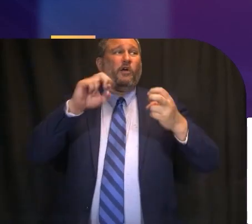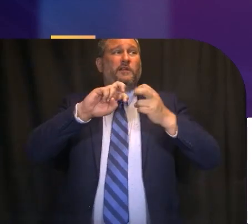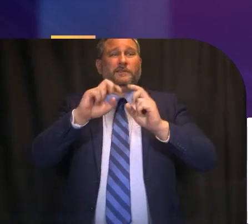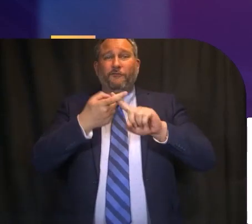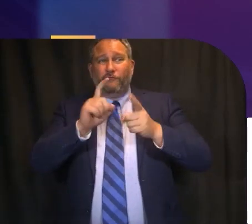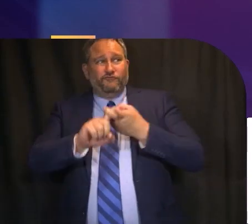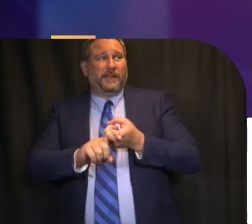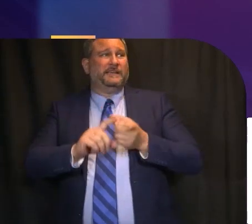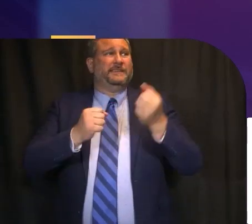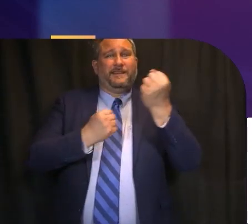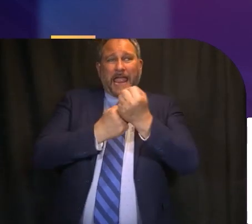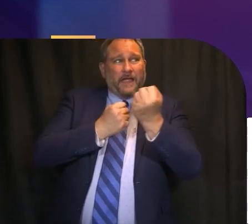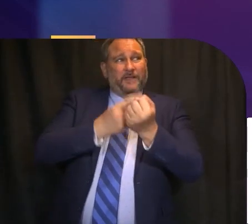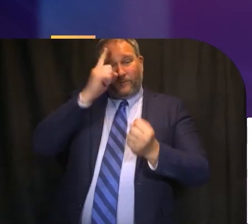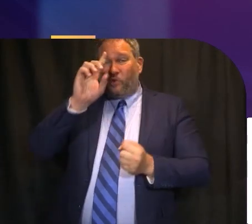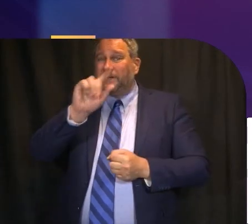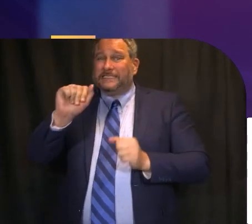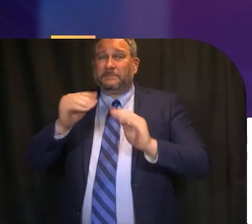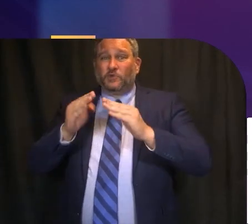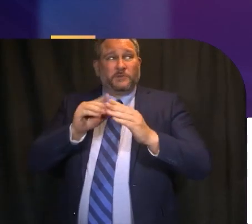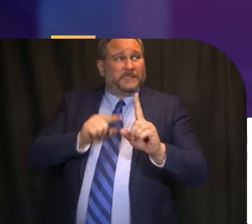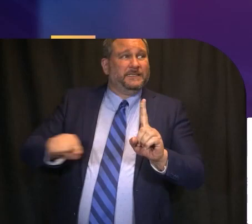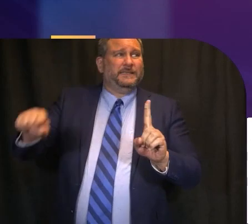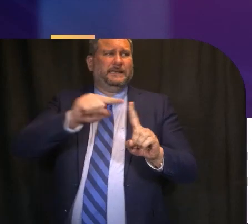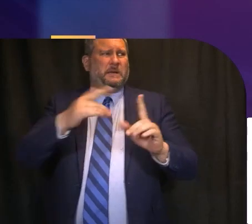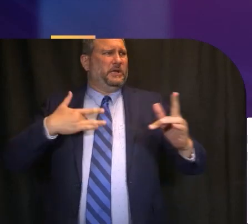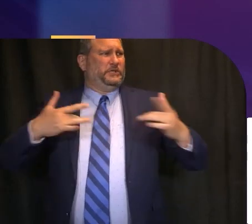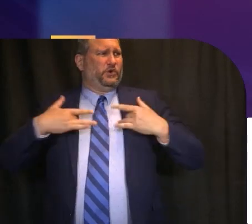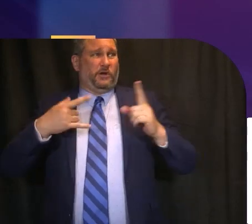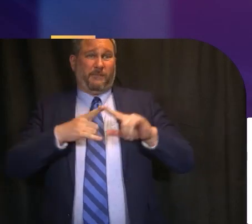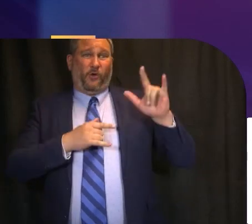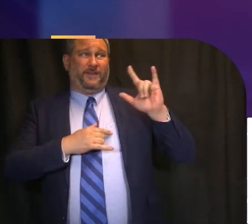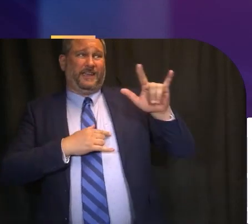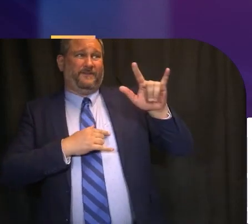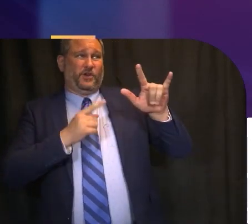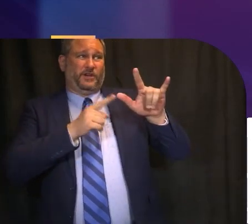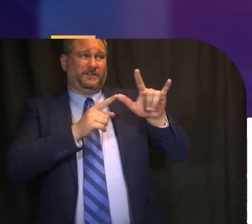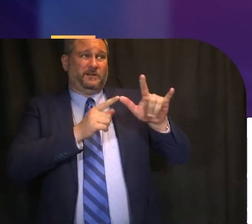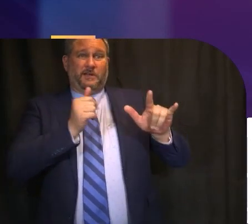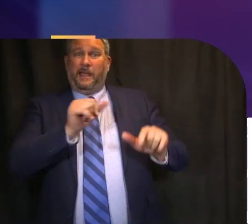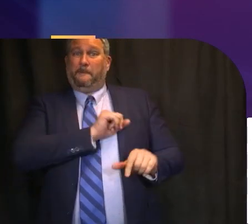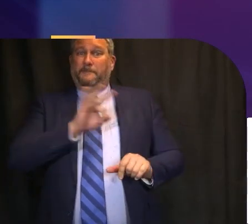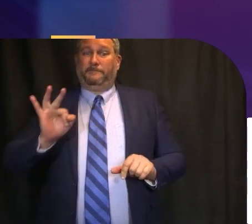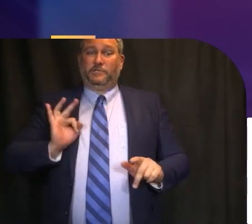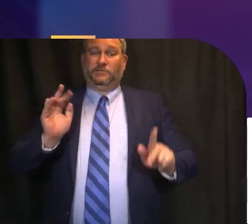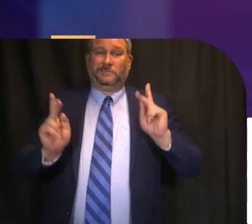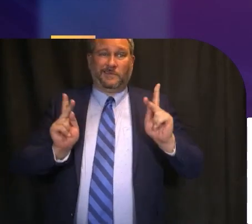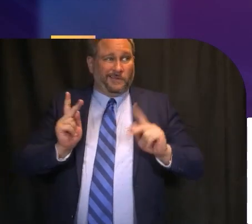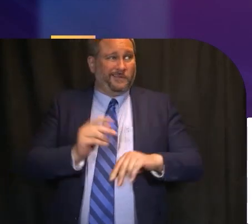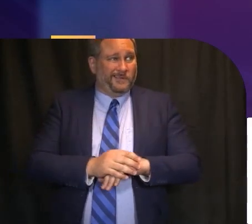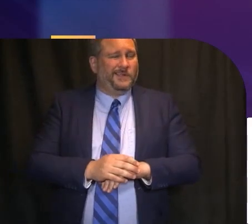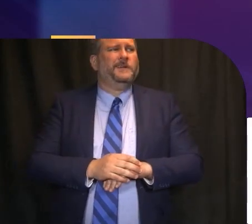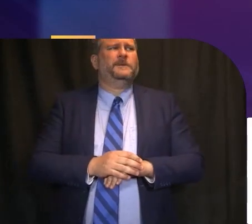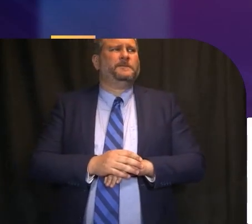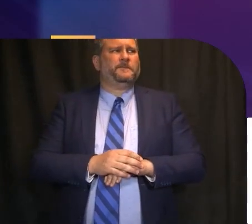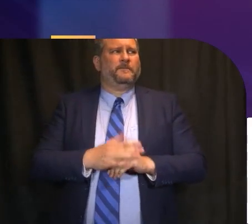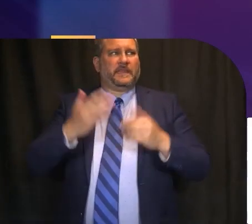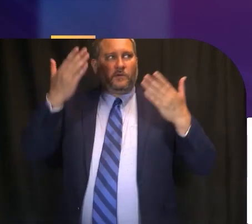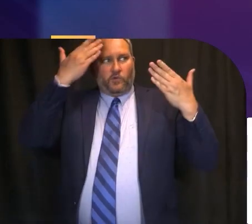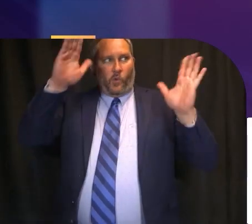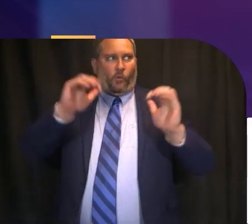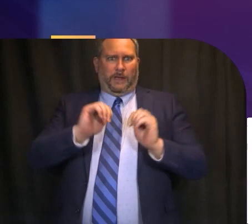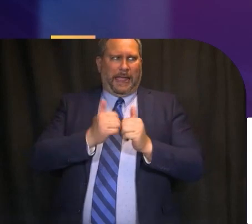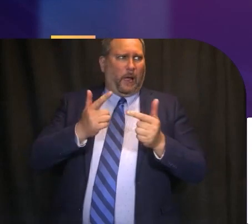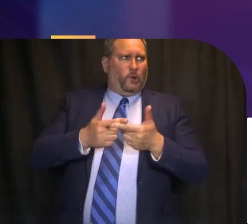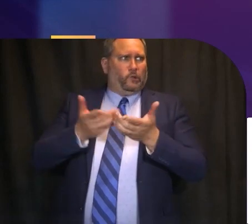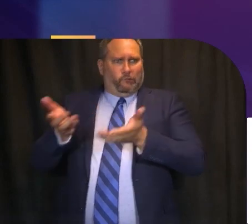airline personnel who handle wheelchairs or physically lift people onto or out of their aircraft seats are not adequately trained, and this puts